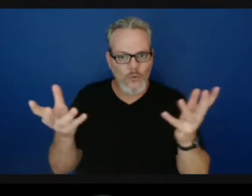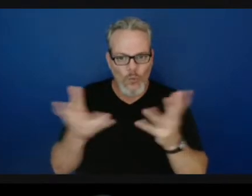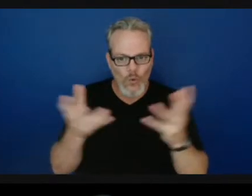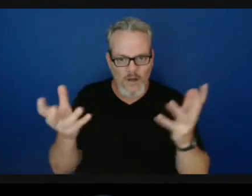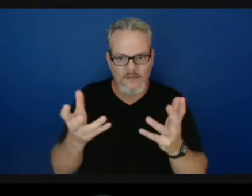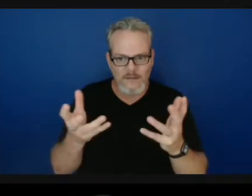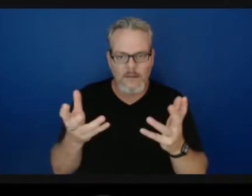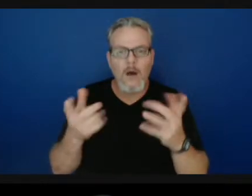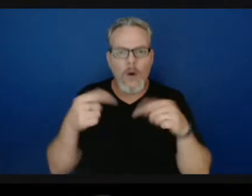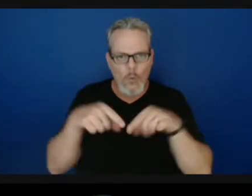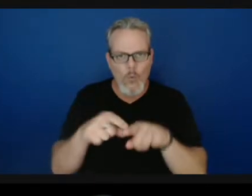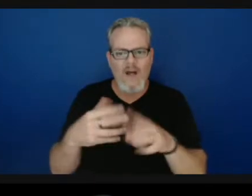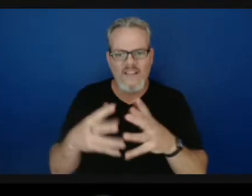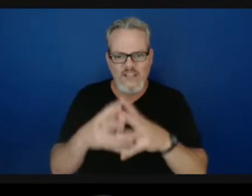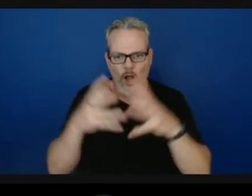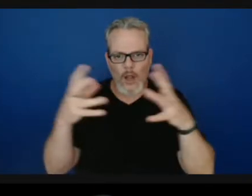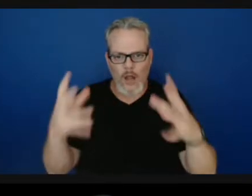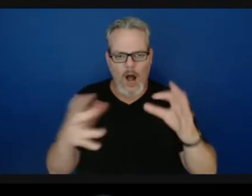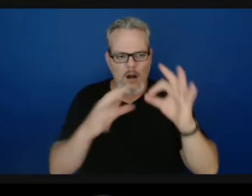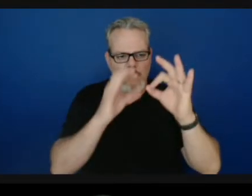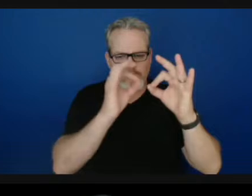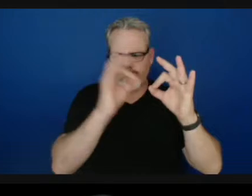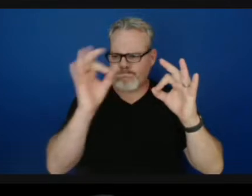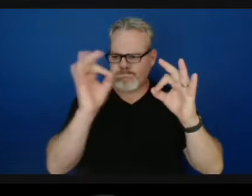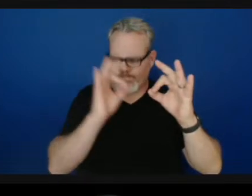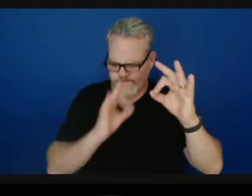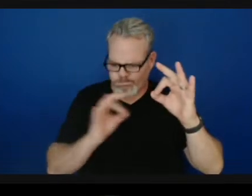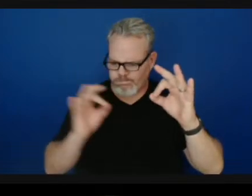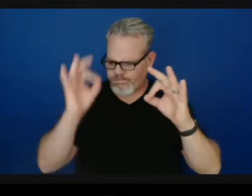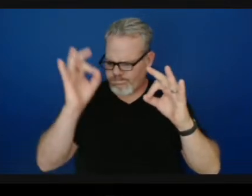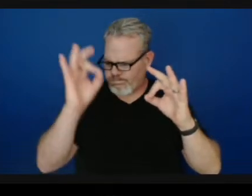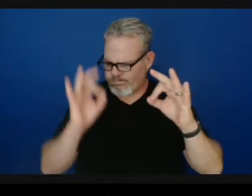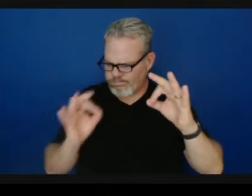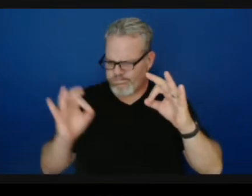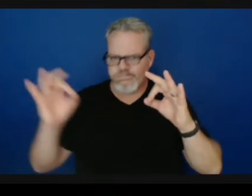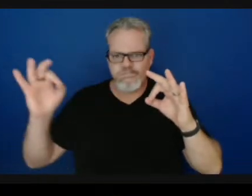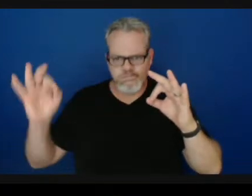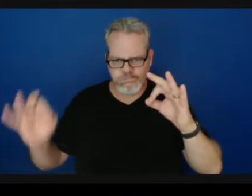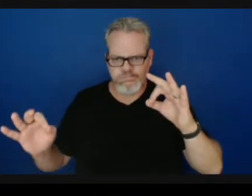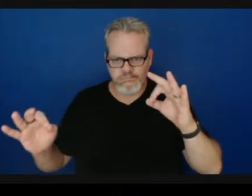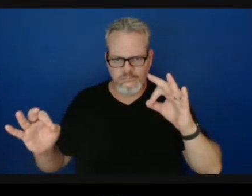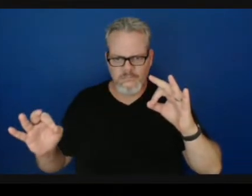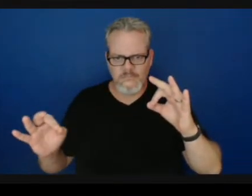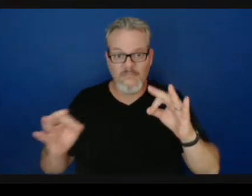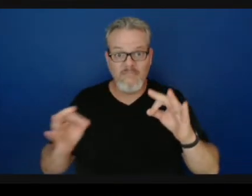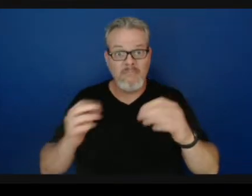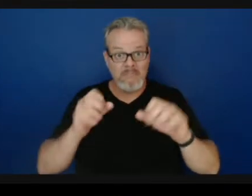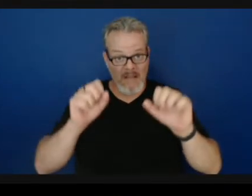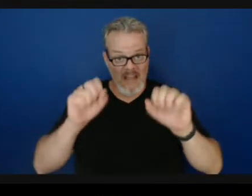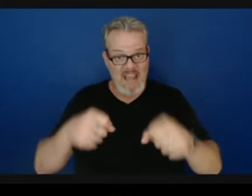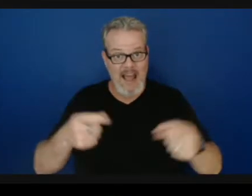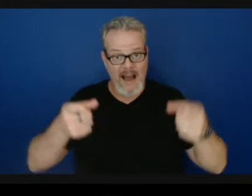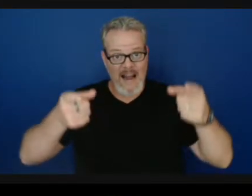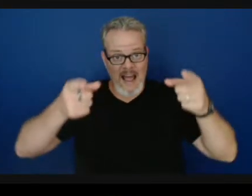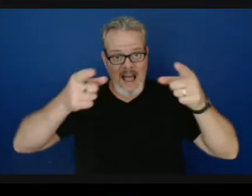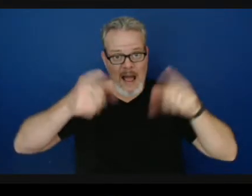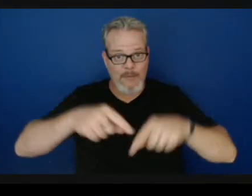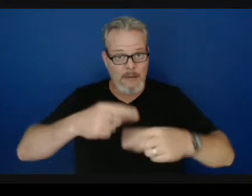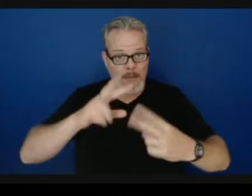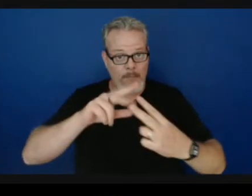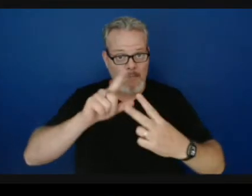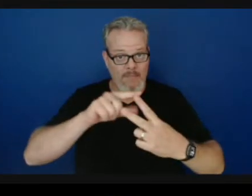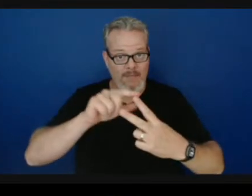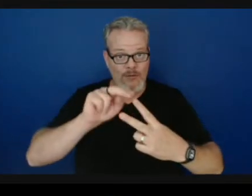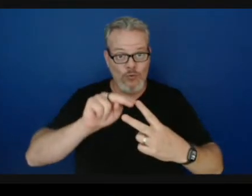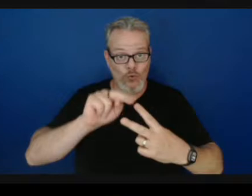there's lots of pit craters showing magma movement in this area, eruptions in this area typically occur either at the north end of it by the Caldera or at the